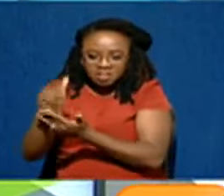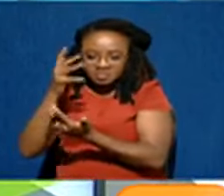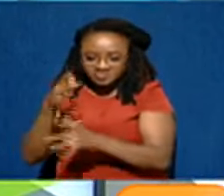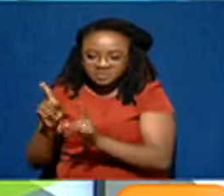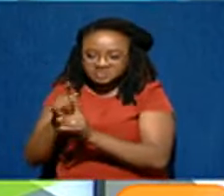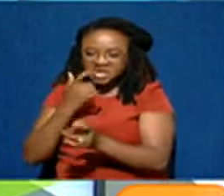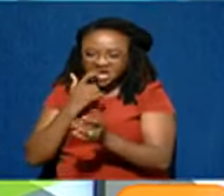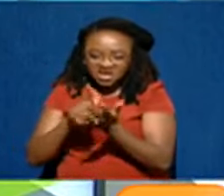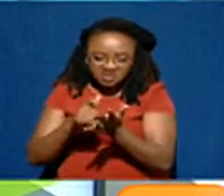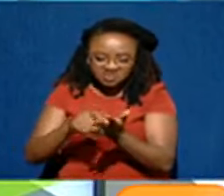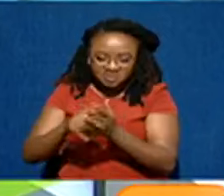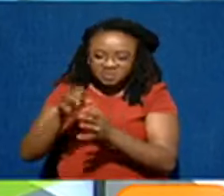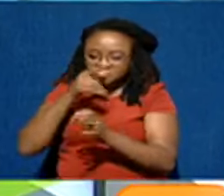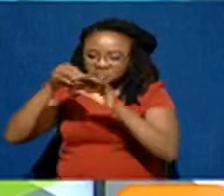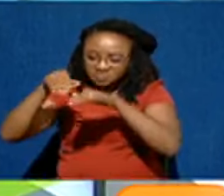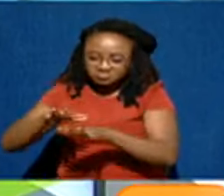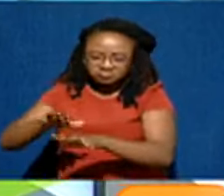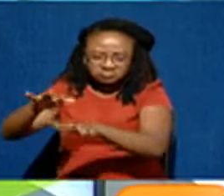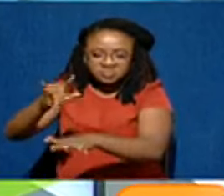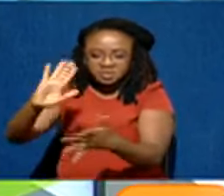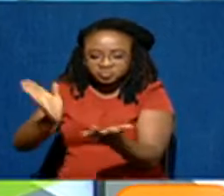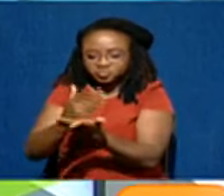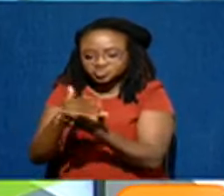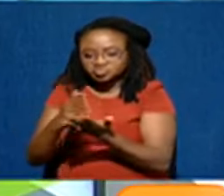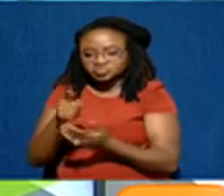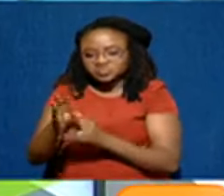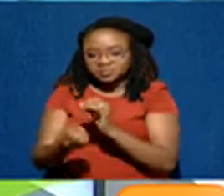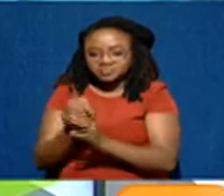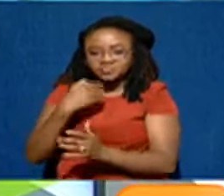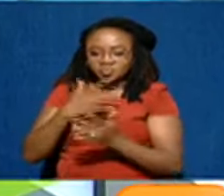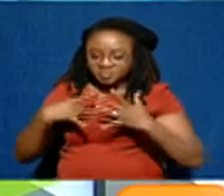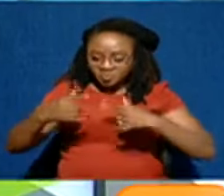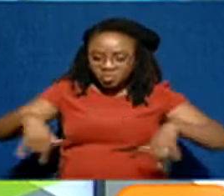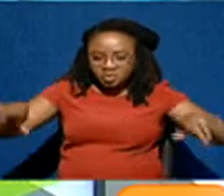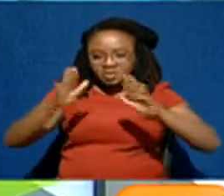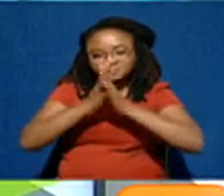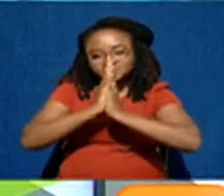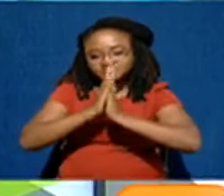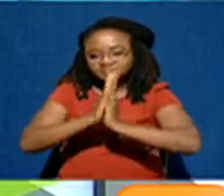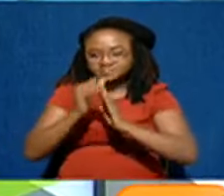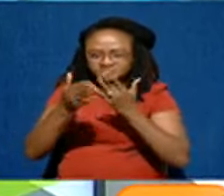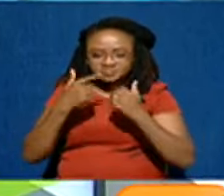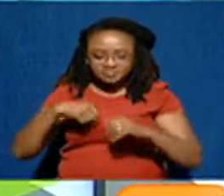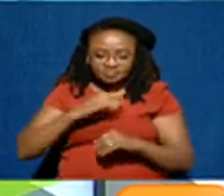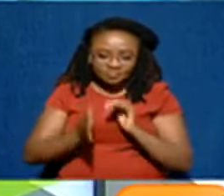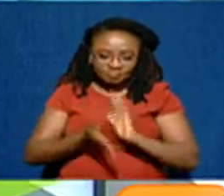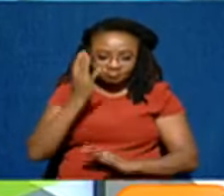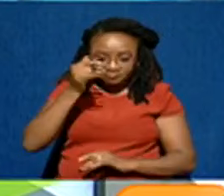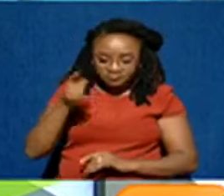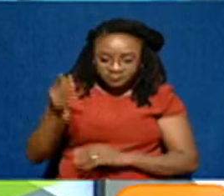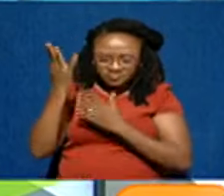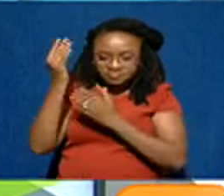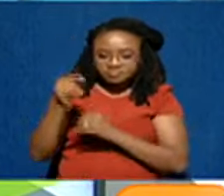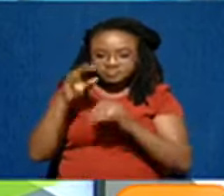Mwea irrigation scheme. Residents are calling for immediate humanitarian assistance at a time the weatherman predicts sustained heavy rains